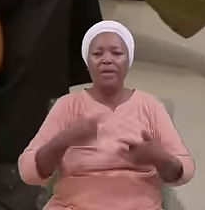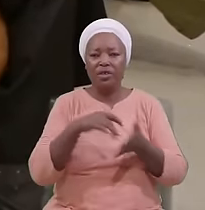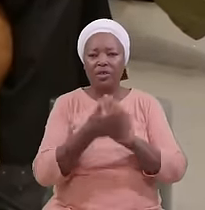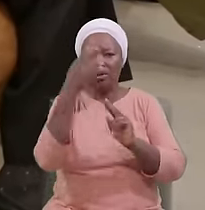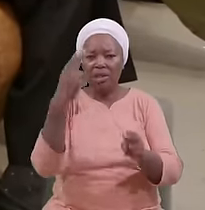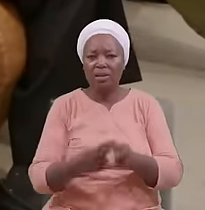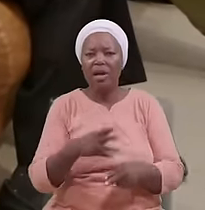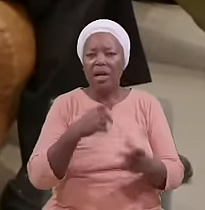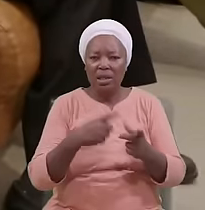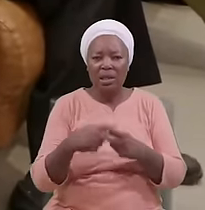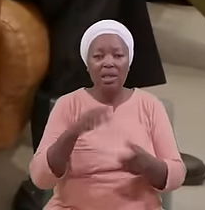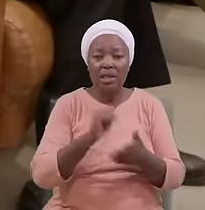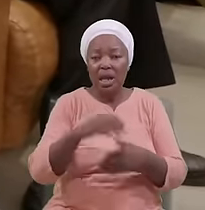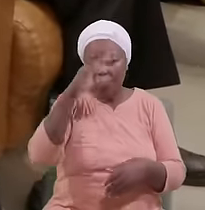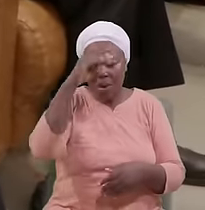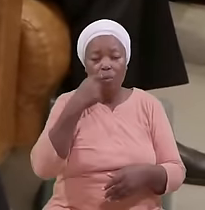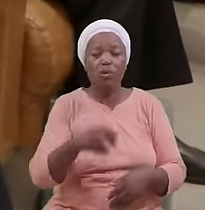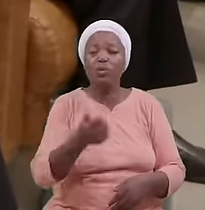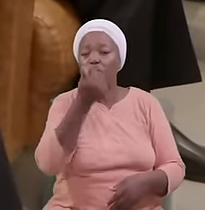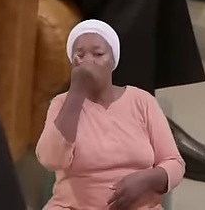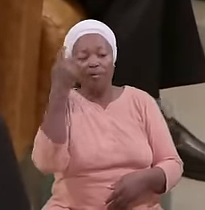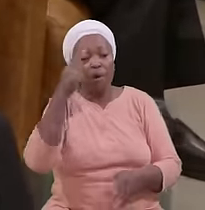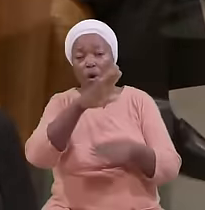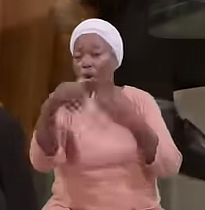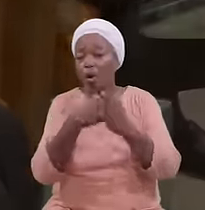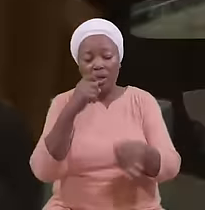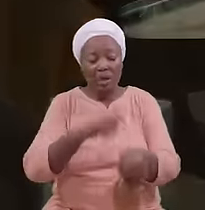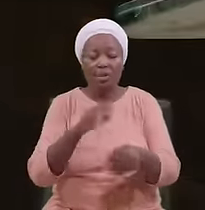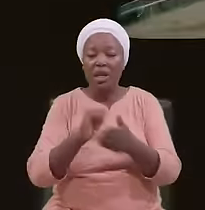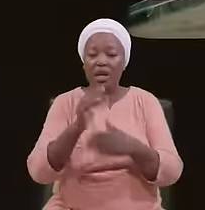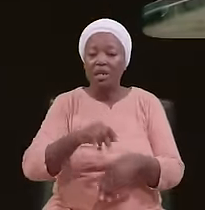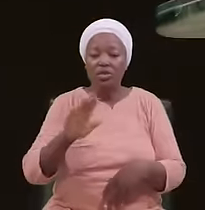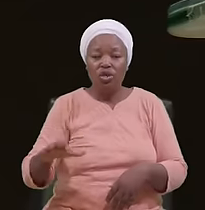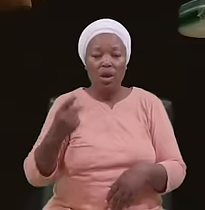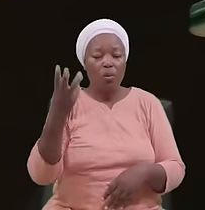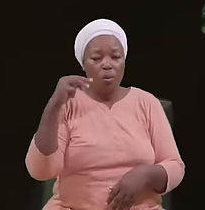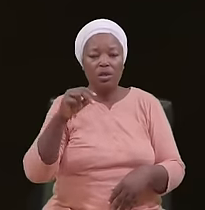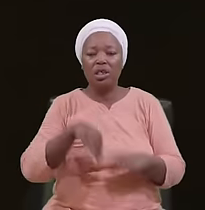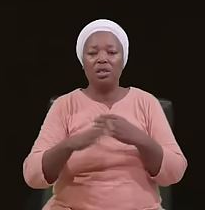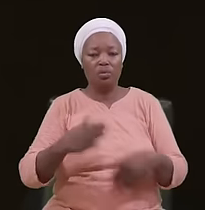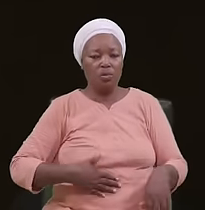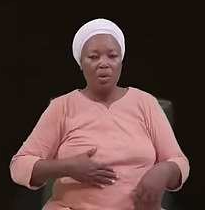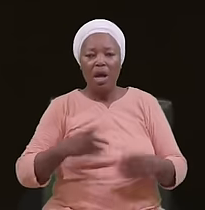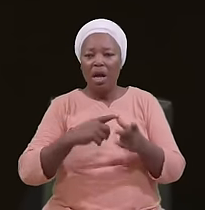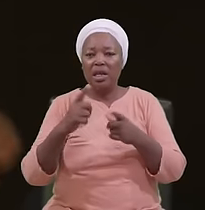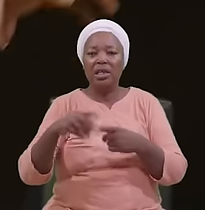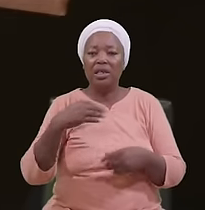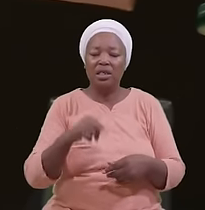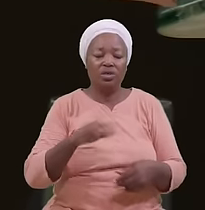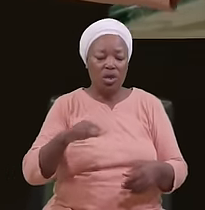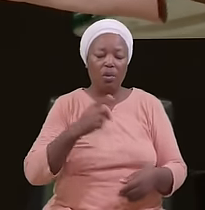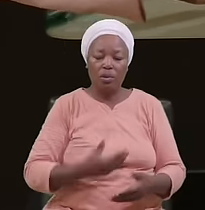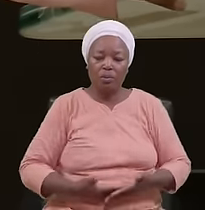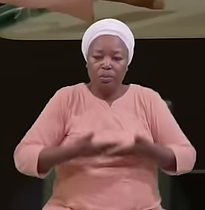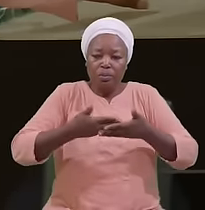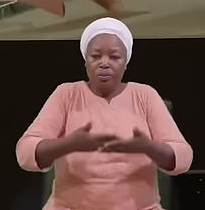was dumb for all the time the child was conceived. And the child was born eventually. What